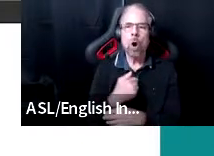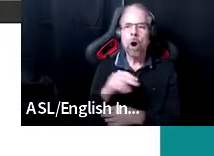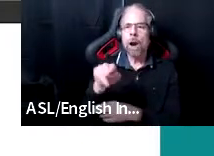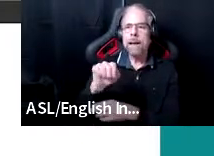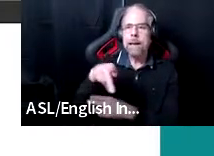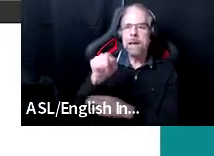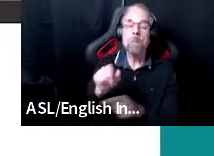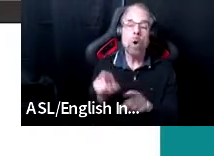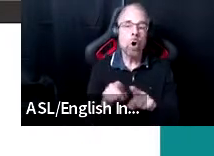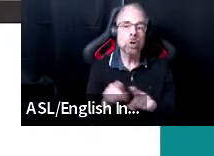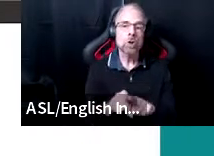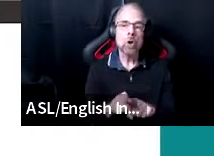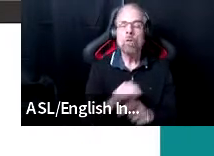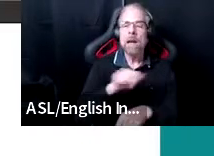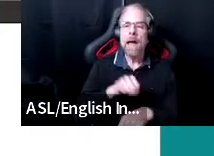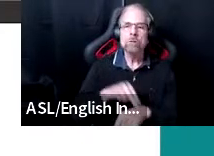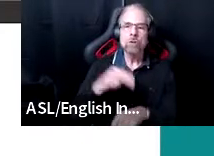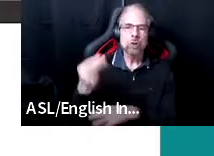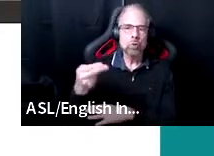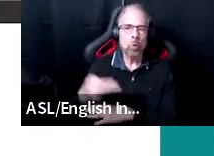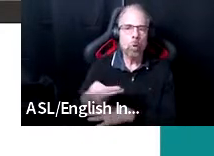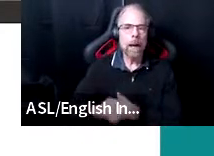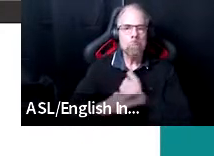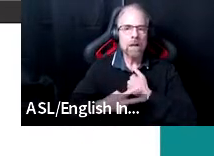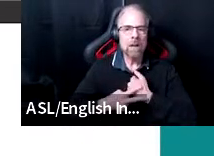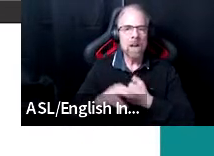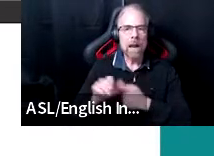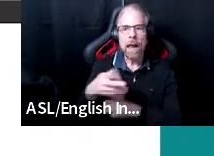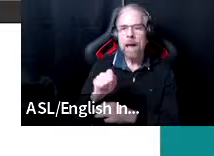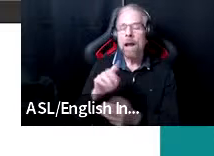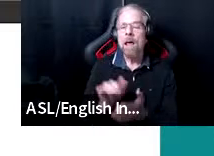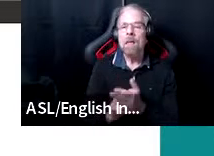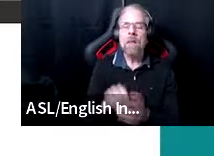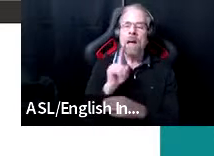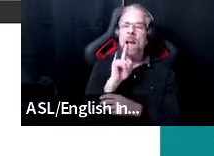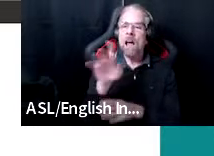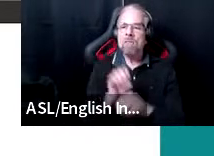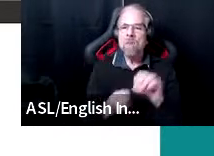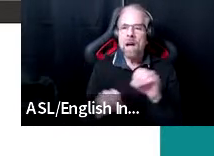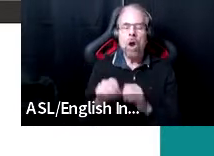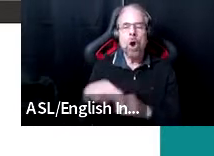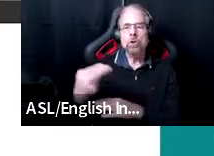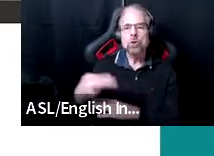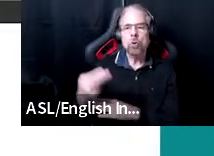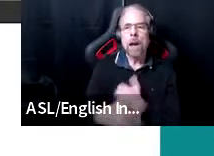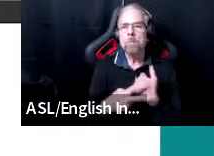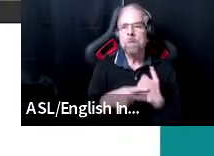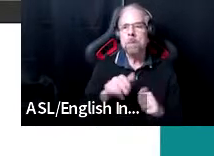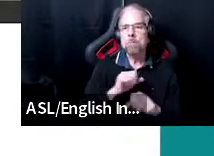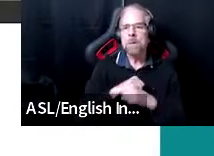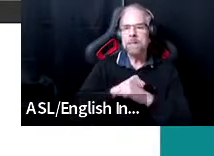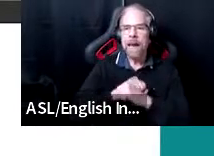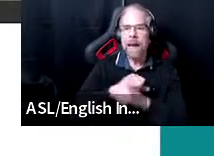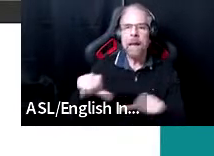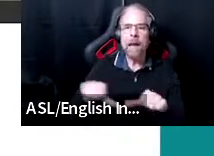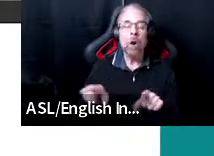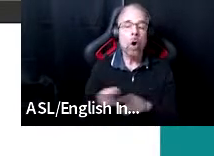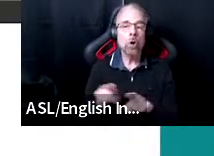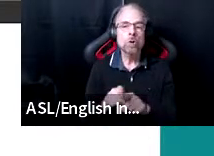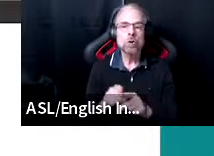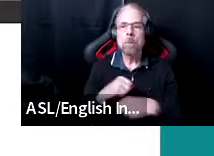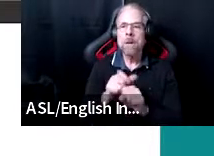Preservation Act that evaluates historic and protected areas, archaeological resources, and ensures tribal